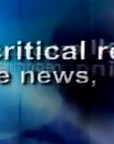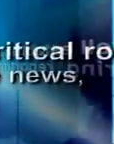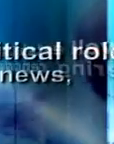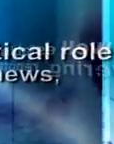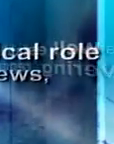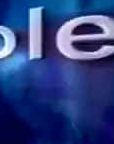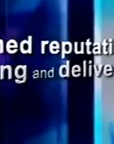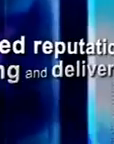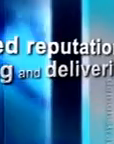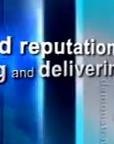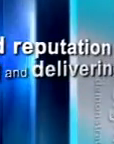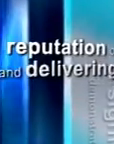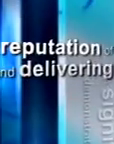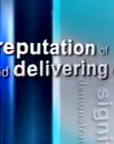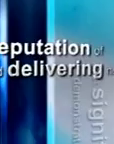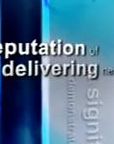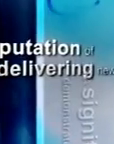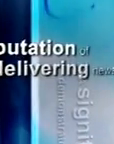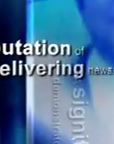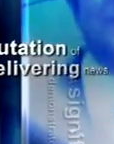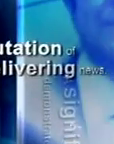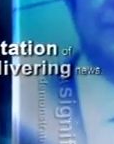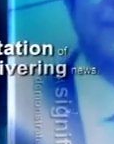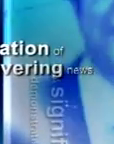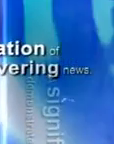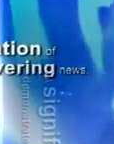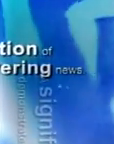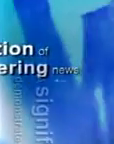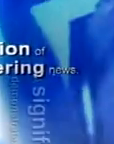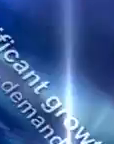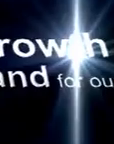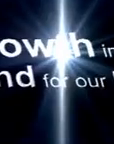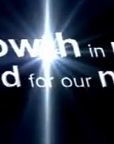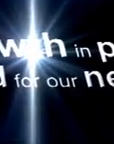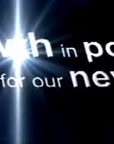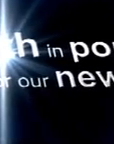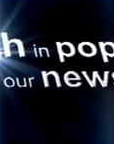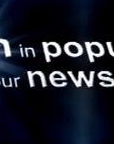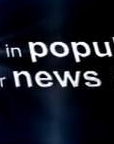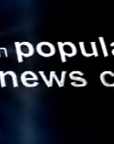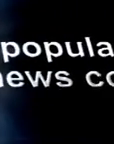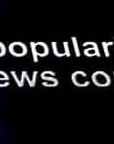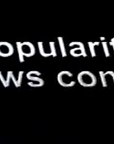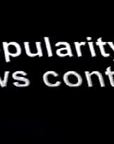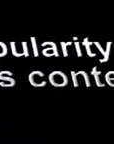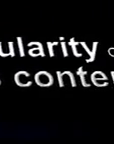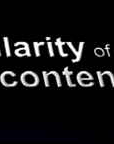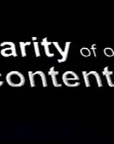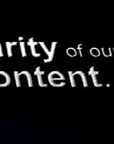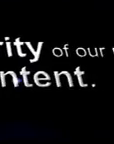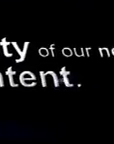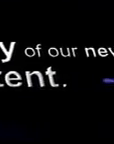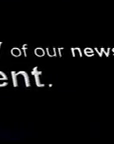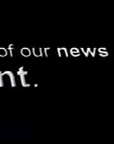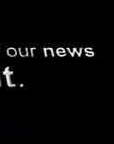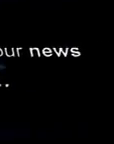providing unbiased and reliable news. We have a well-established reputation of uncovering, reporting and delivering news. A significant growth in popularity